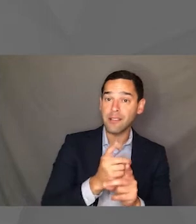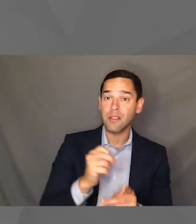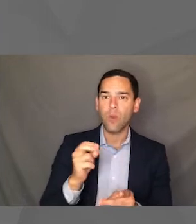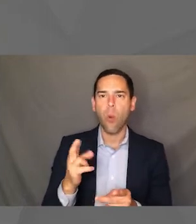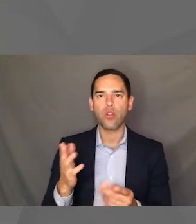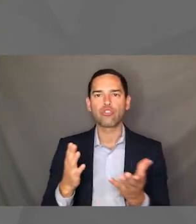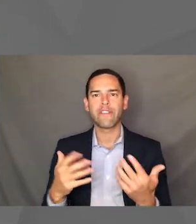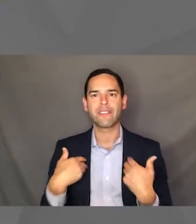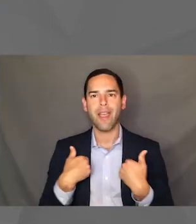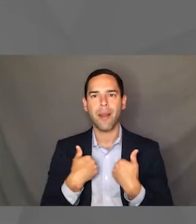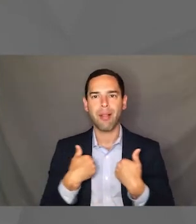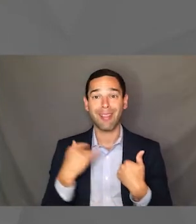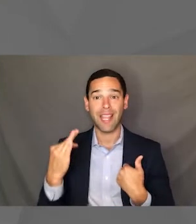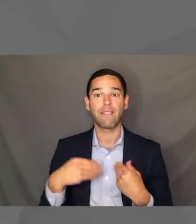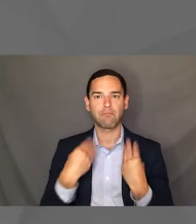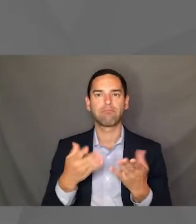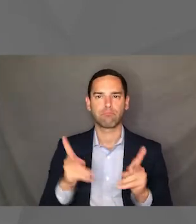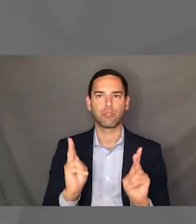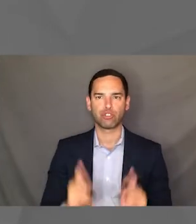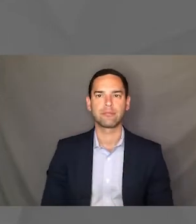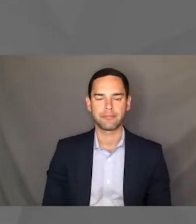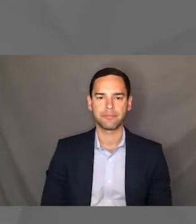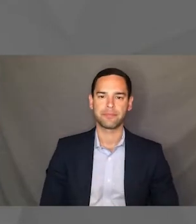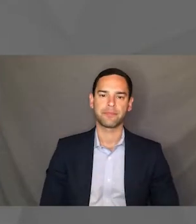animals if we've given you permission.